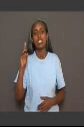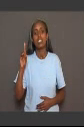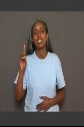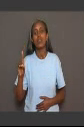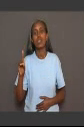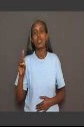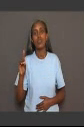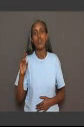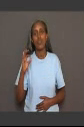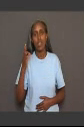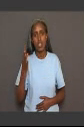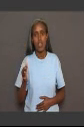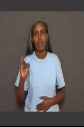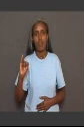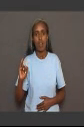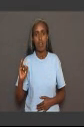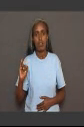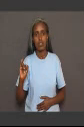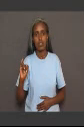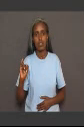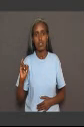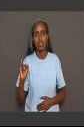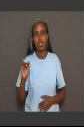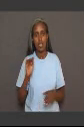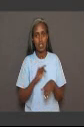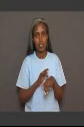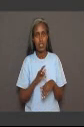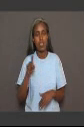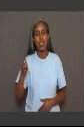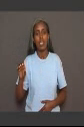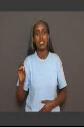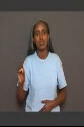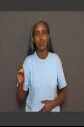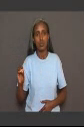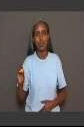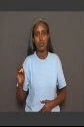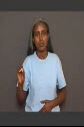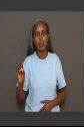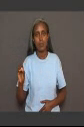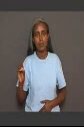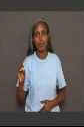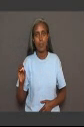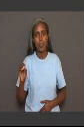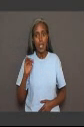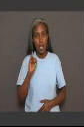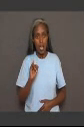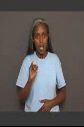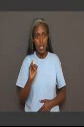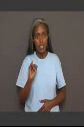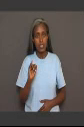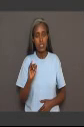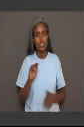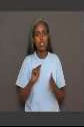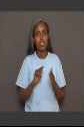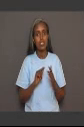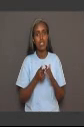derivative of fi's at x0, where I